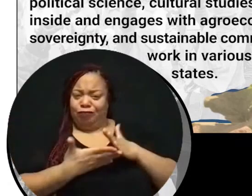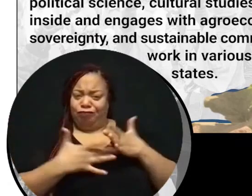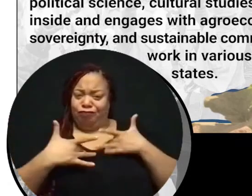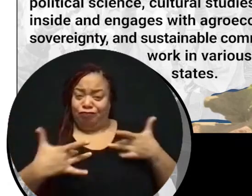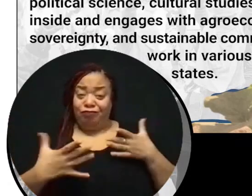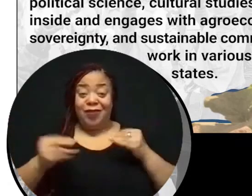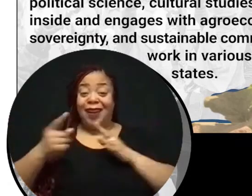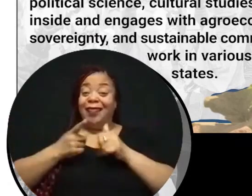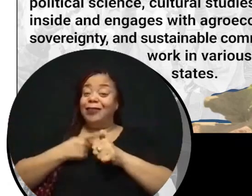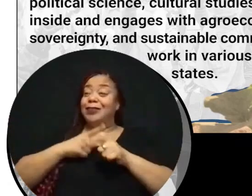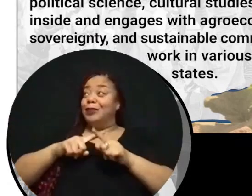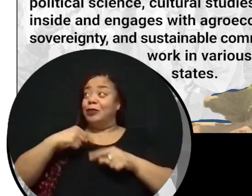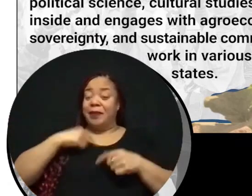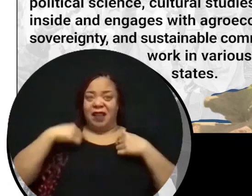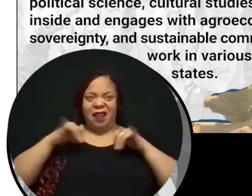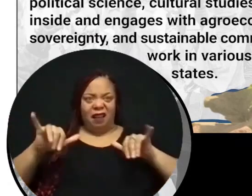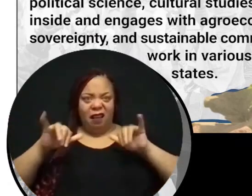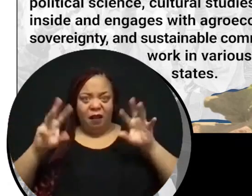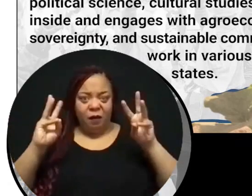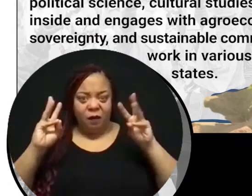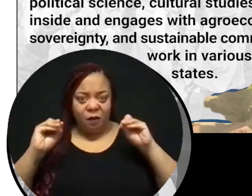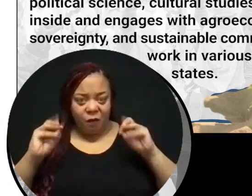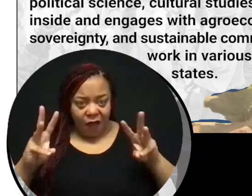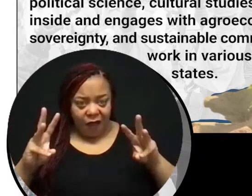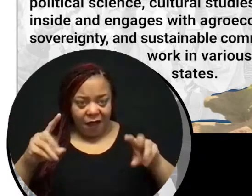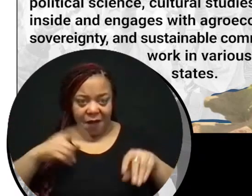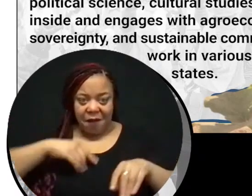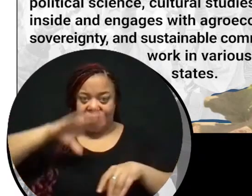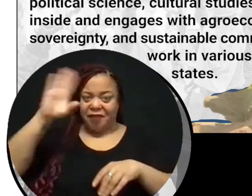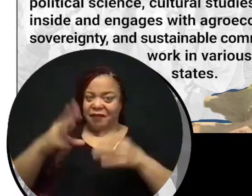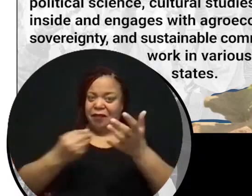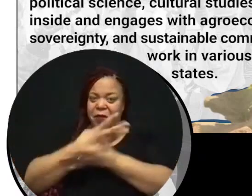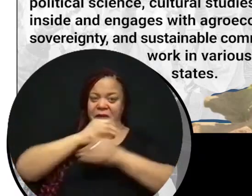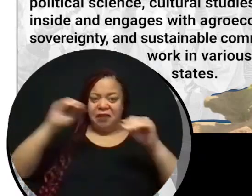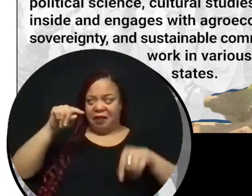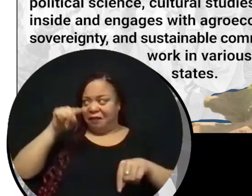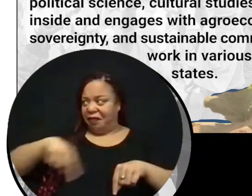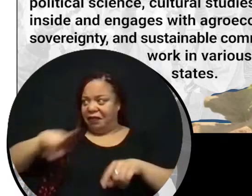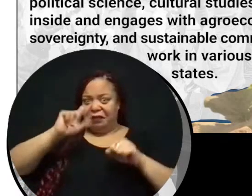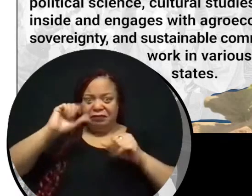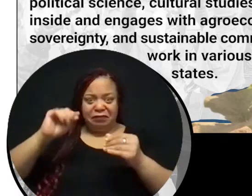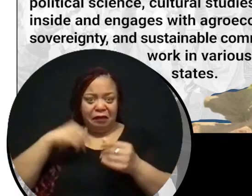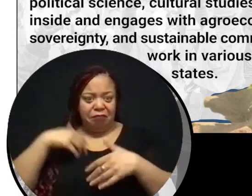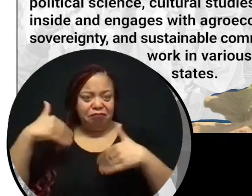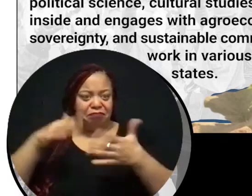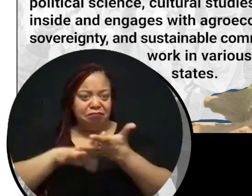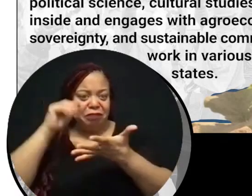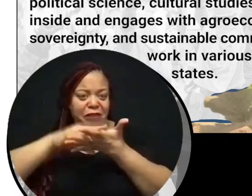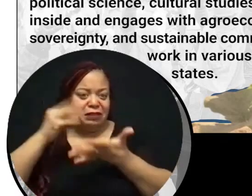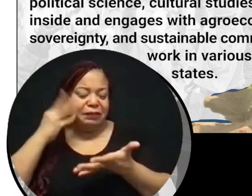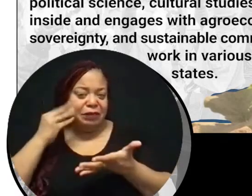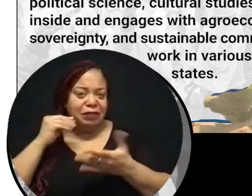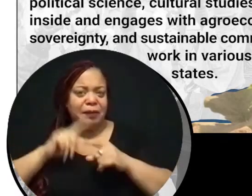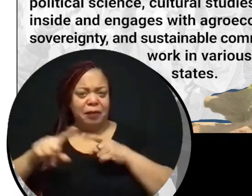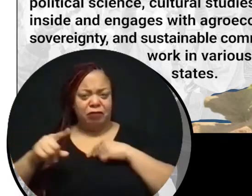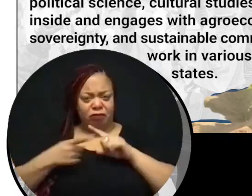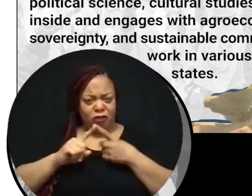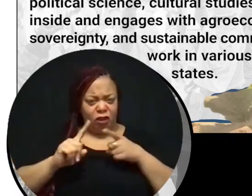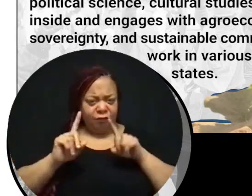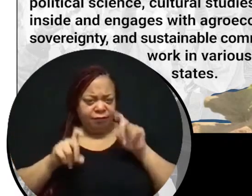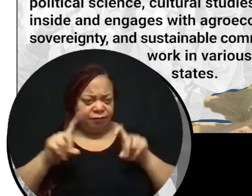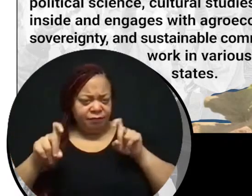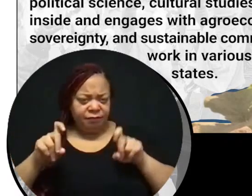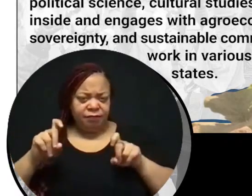as I've learned about what was growing here, I started asking the staff, like, where is this produce going? Is it going to the